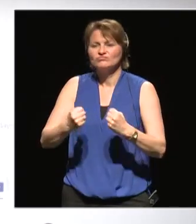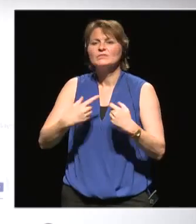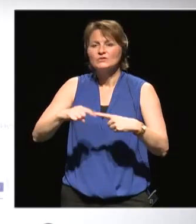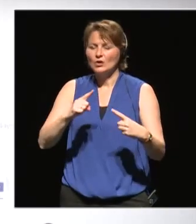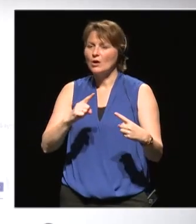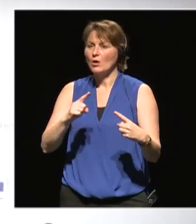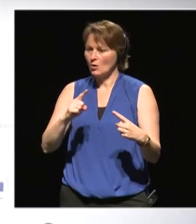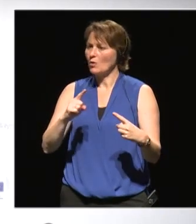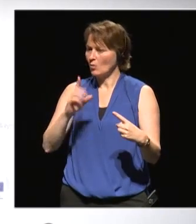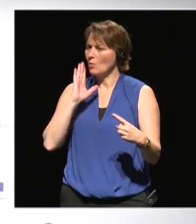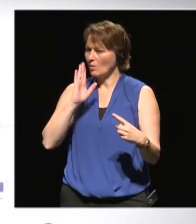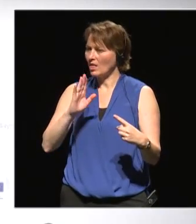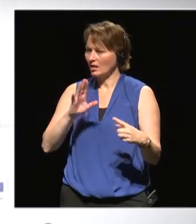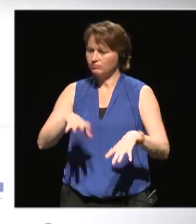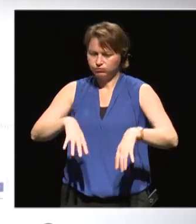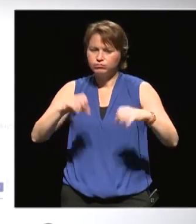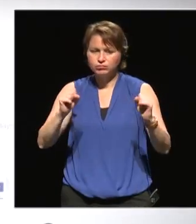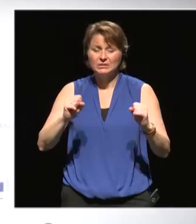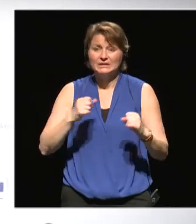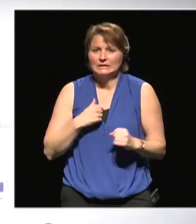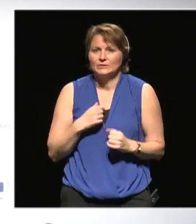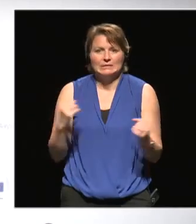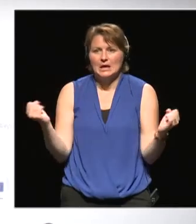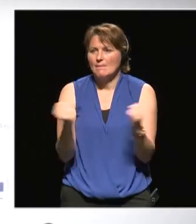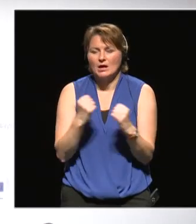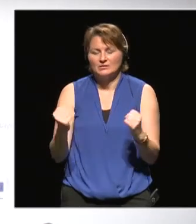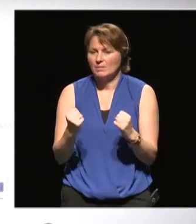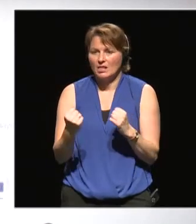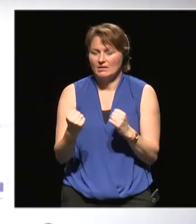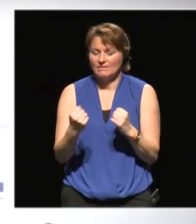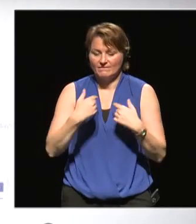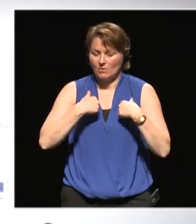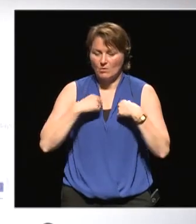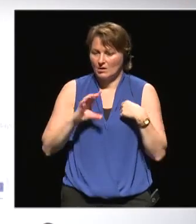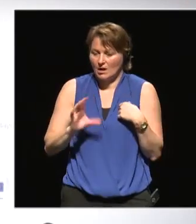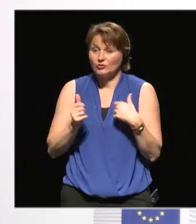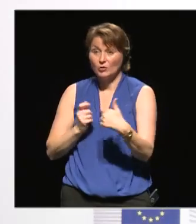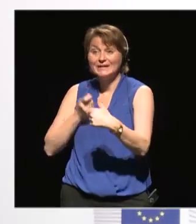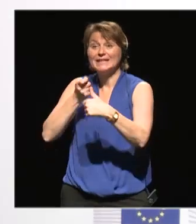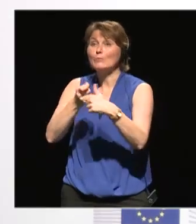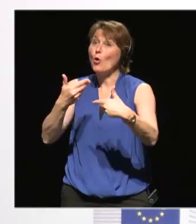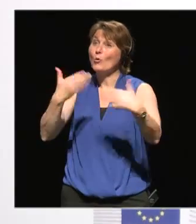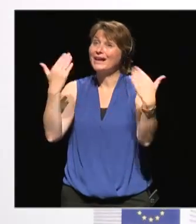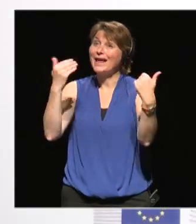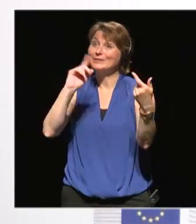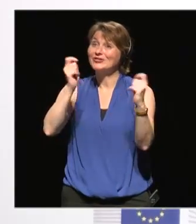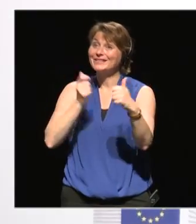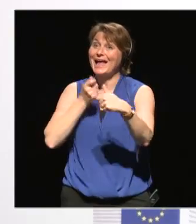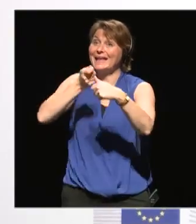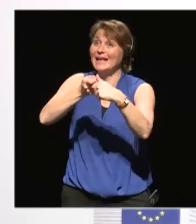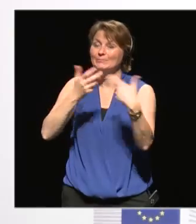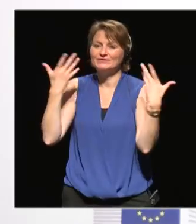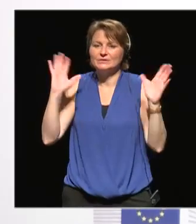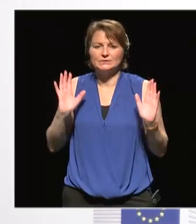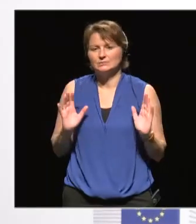adapt to the consequences of climate change like perhaps some of the other countries can. For us,